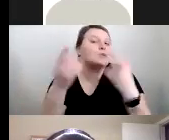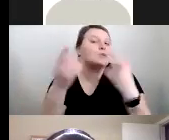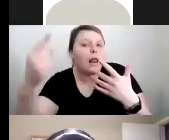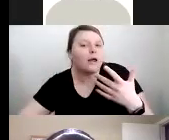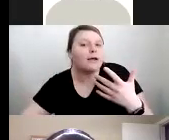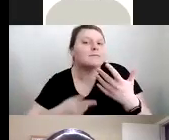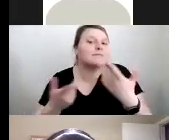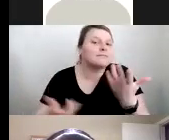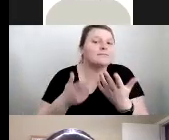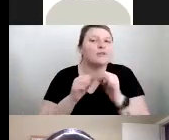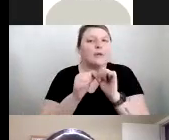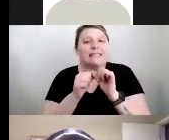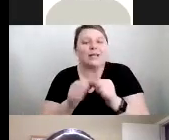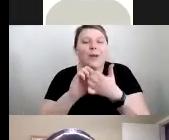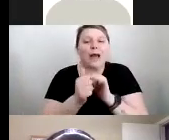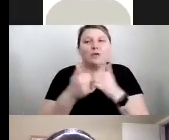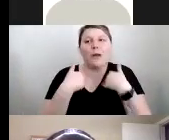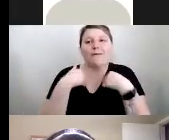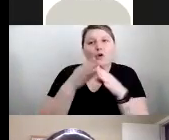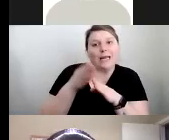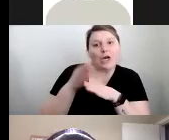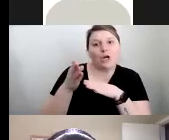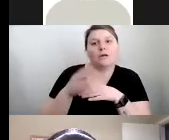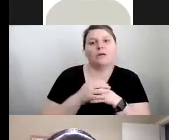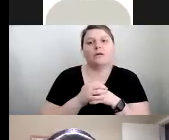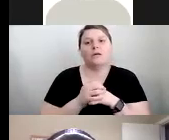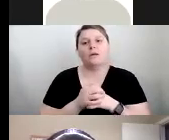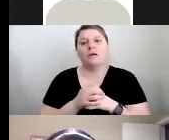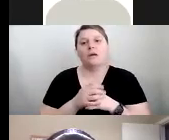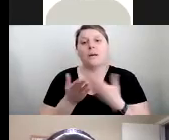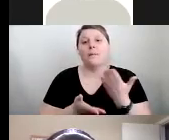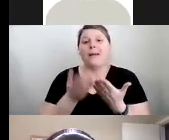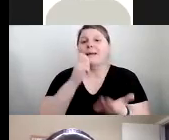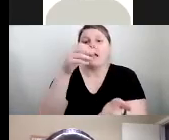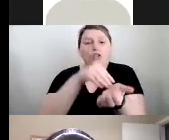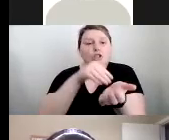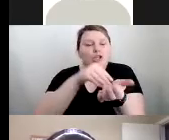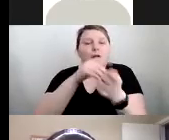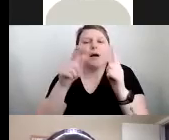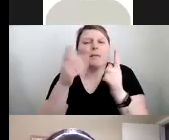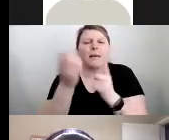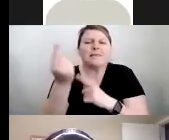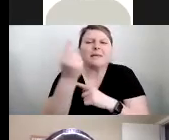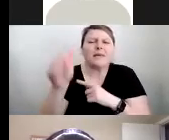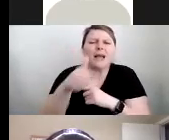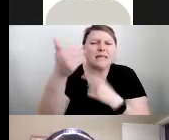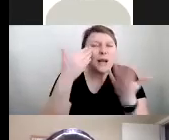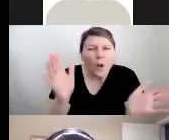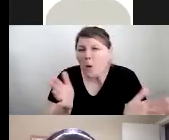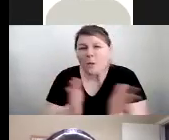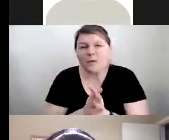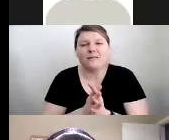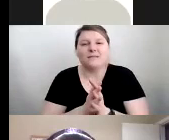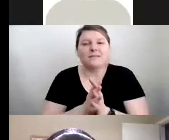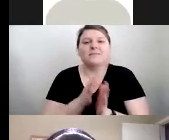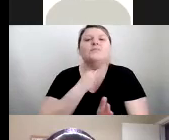terms of continuing and having a career. Maybe not as a doctor, but maybe there's something else. I just like to know